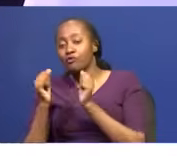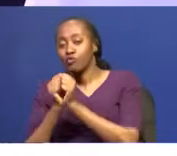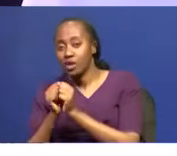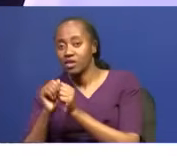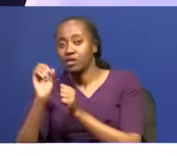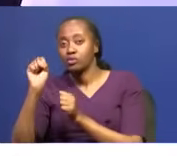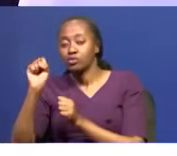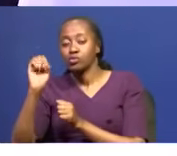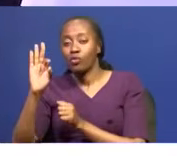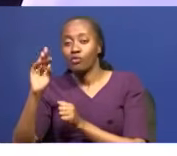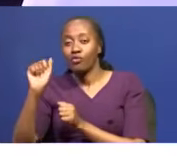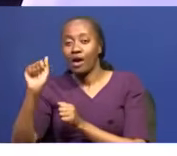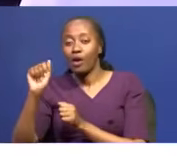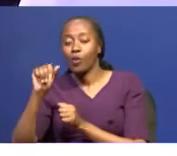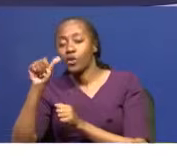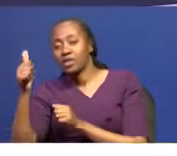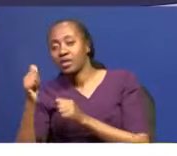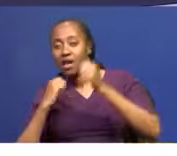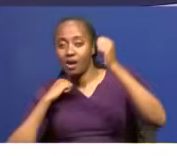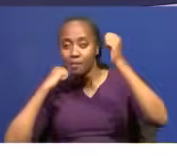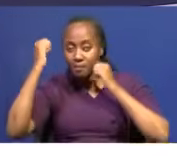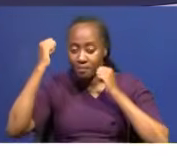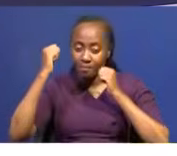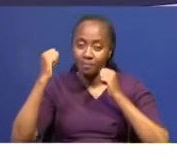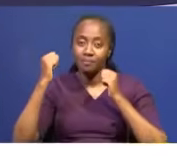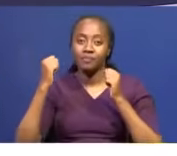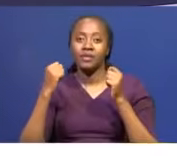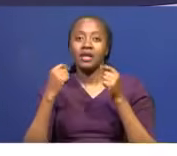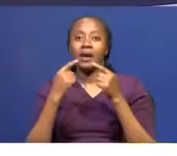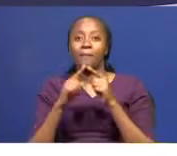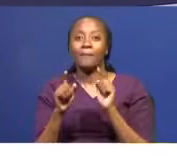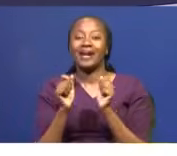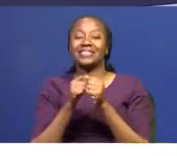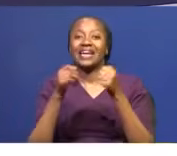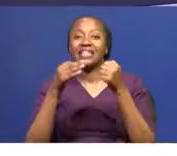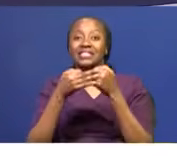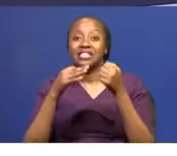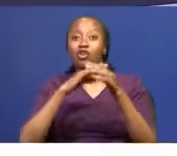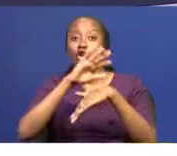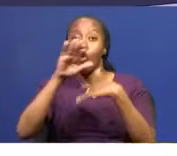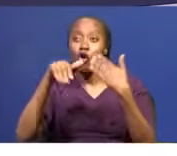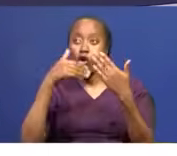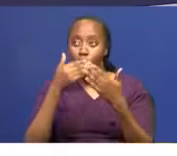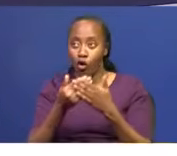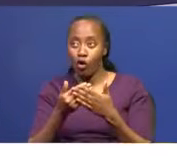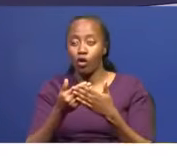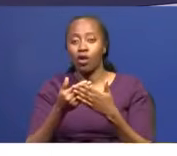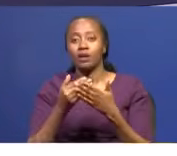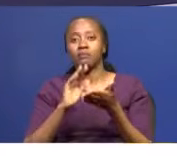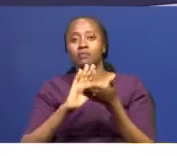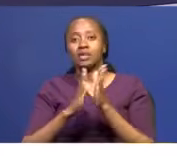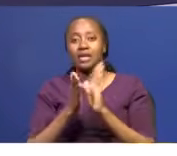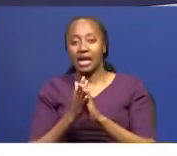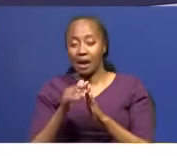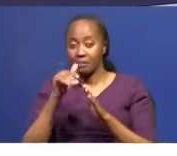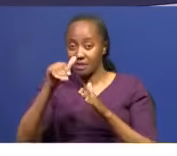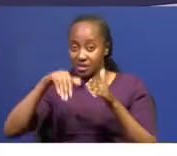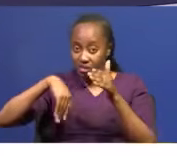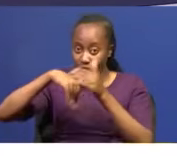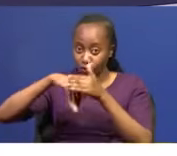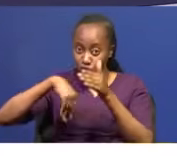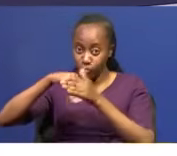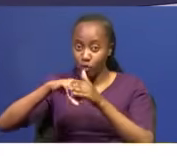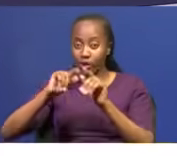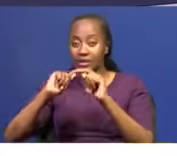face Ulinzi in other matches. 18 teams will be battling for top honors as the new FKF Premier League season.